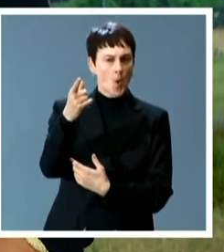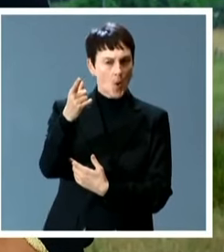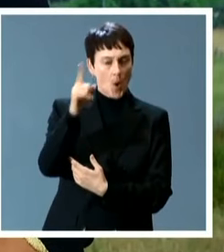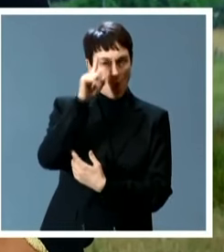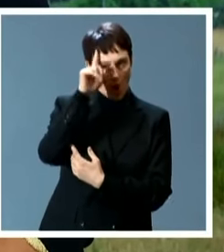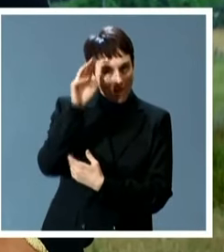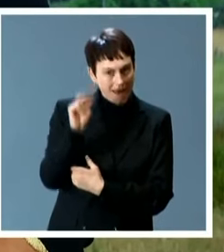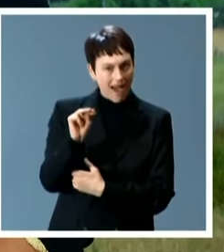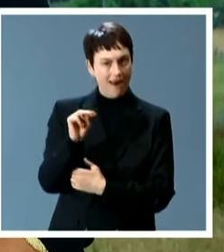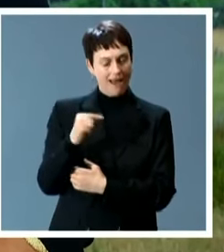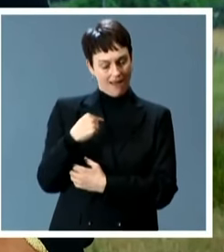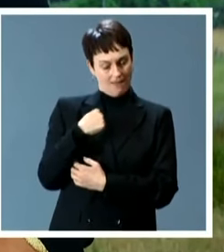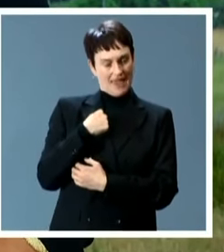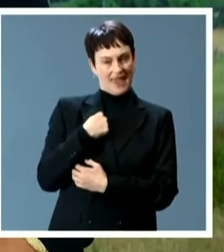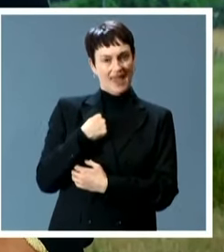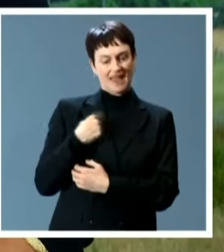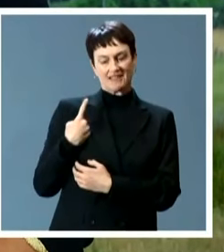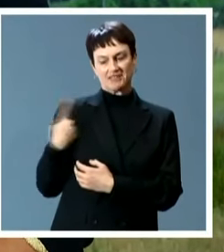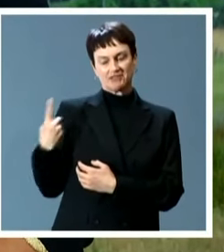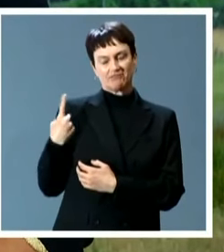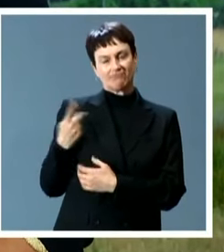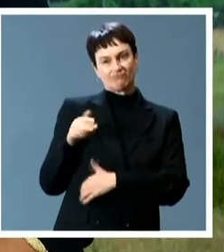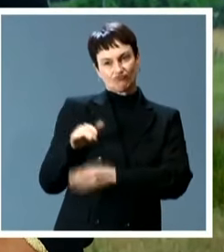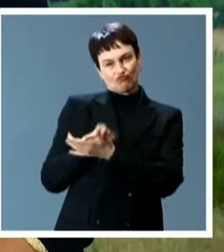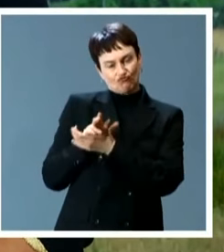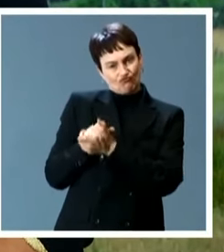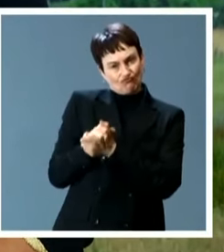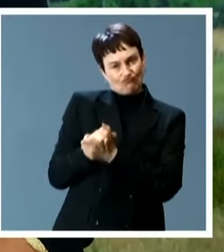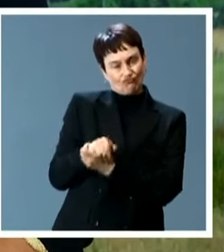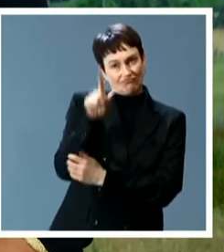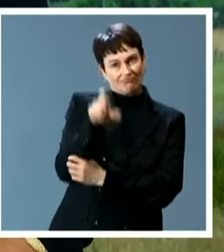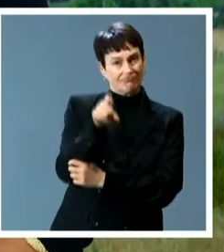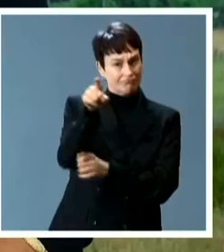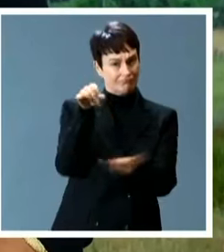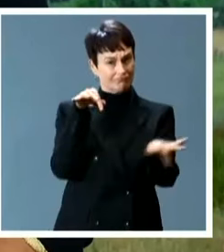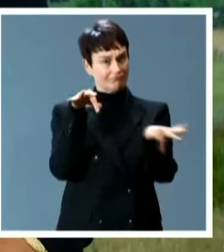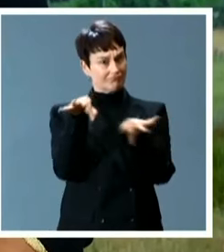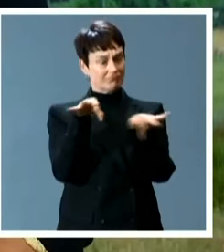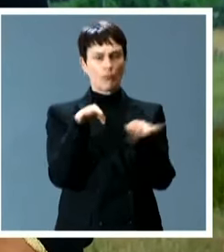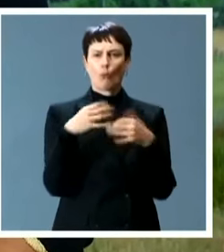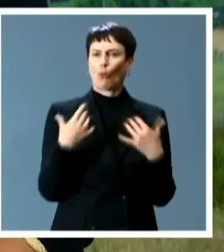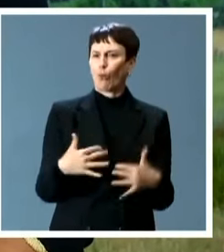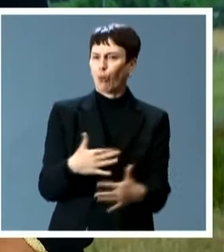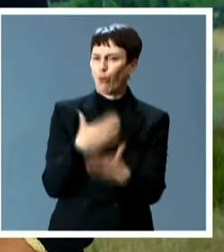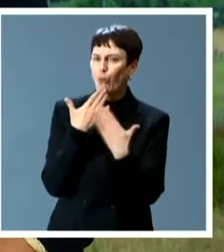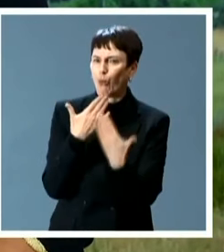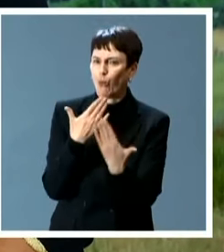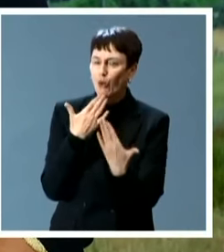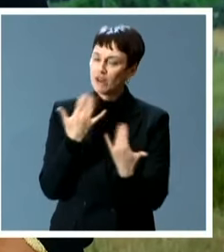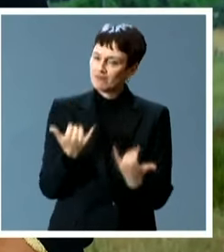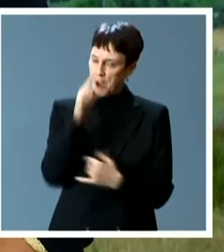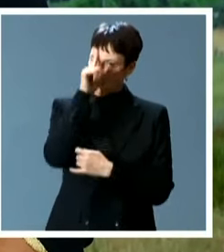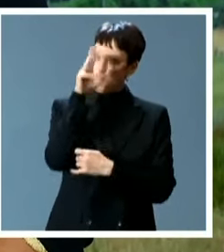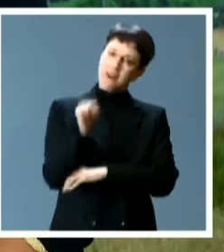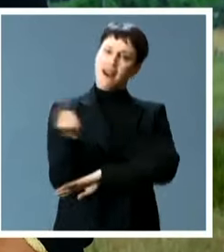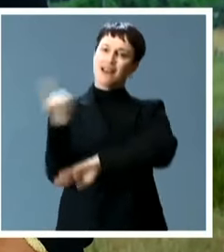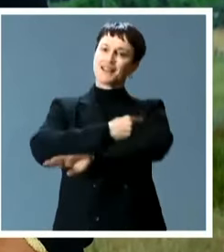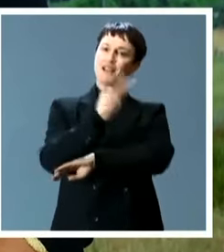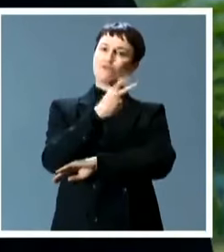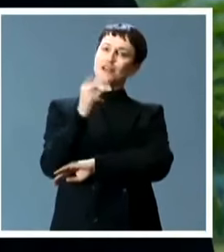his inspiring remarks on this auspicious occasion as we celebrate Mandela Day